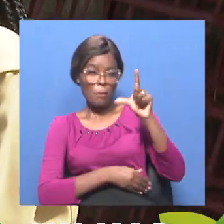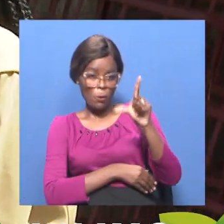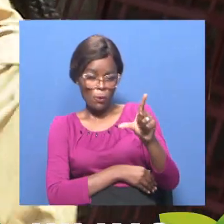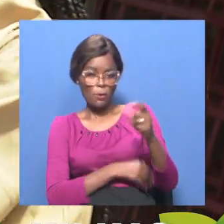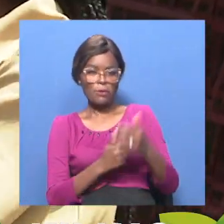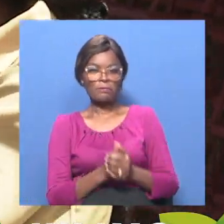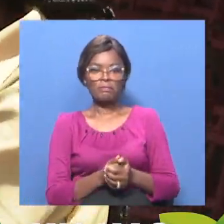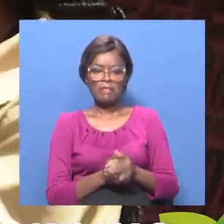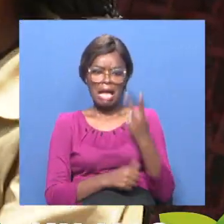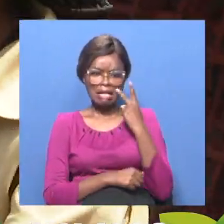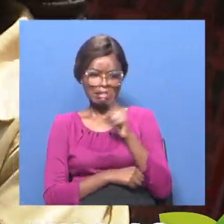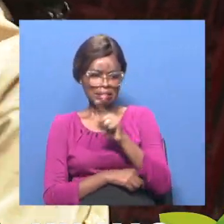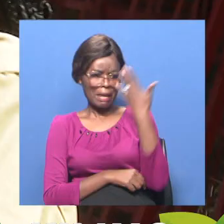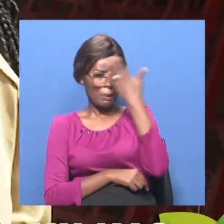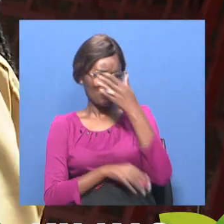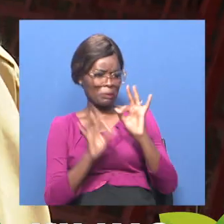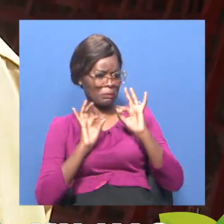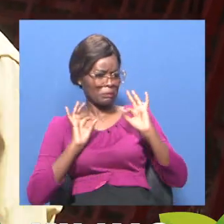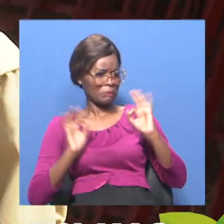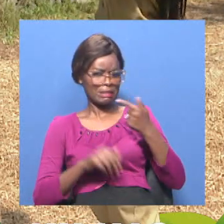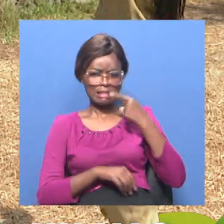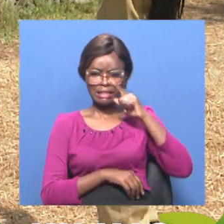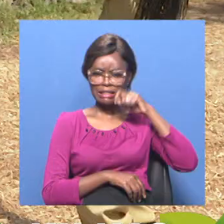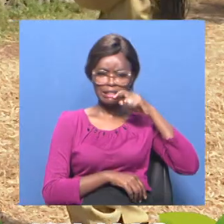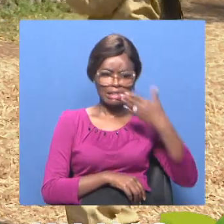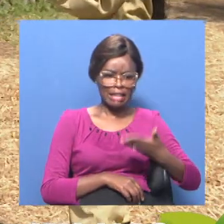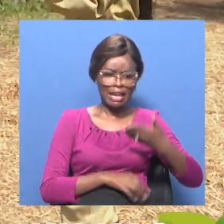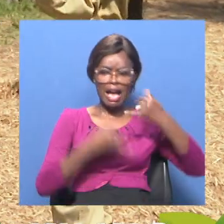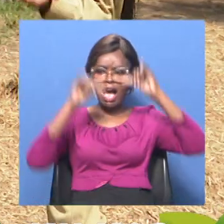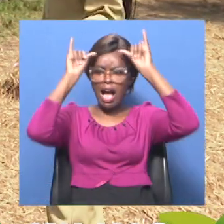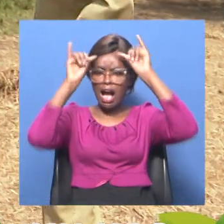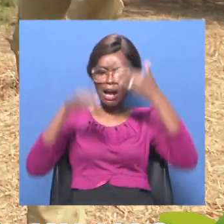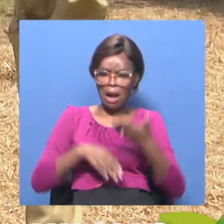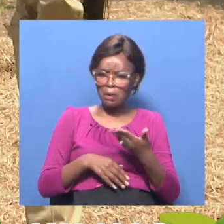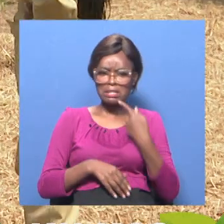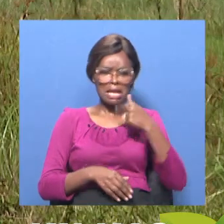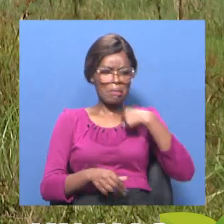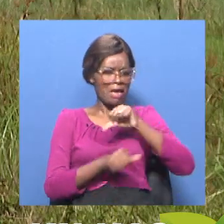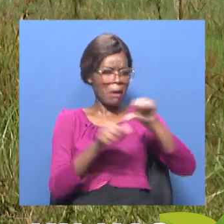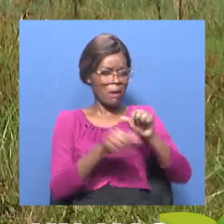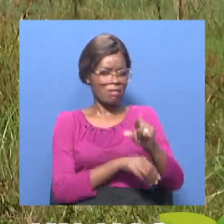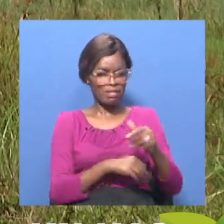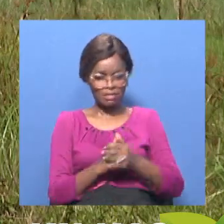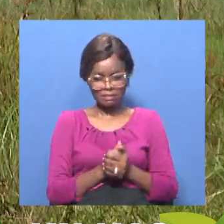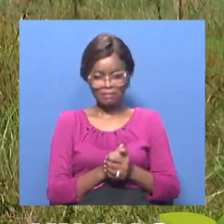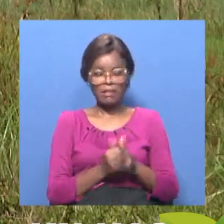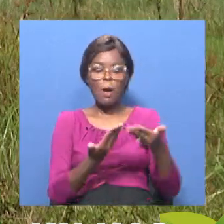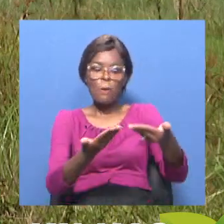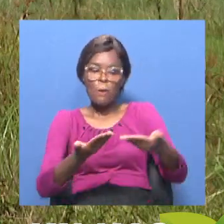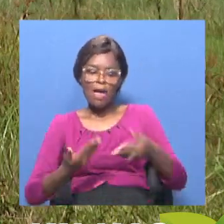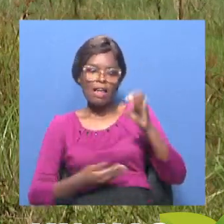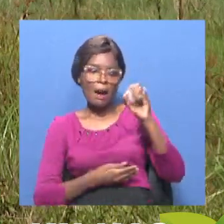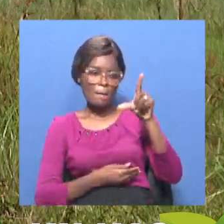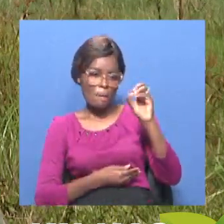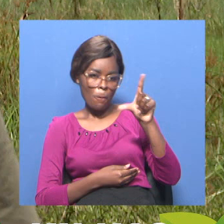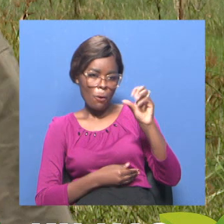have you here today. I see beautiful things here. I see poultry, there are cows. Tell me about this. So yeah, welcome to Ololo Farm.